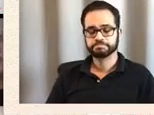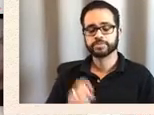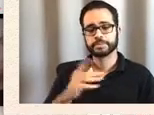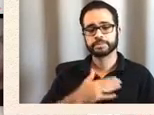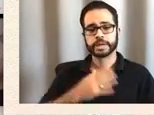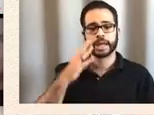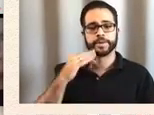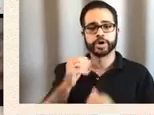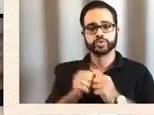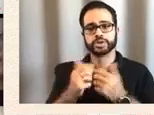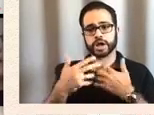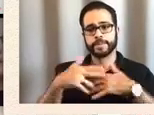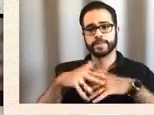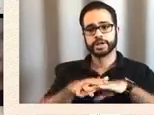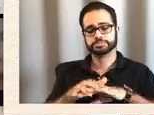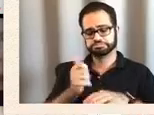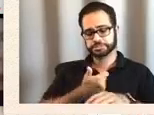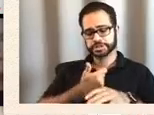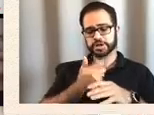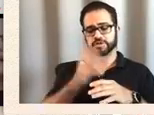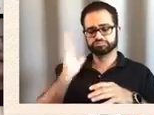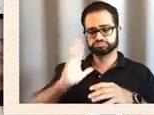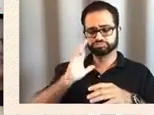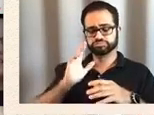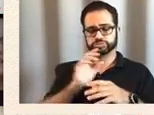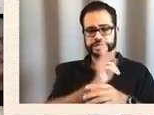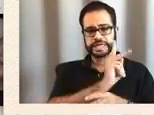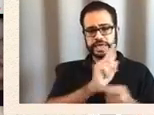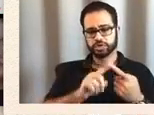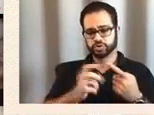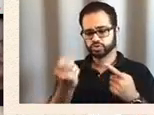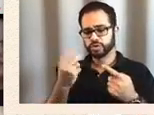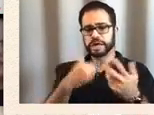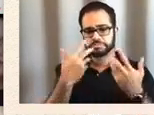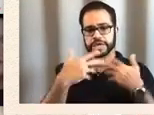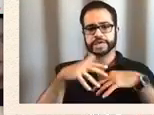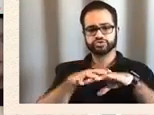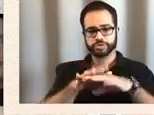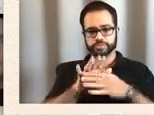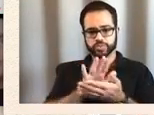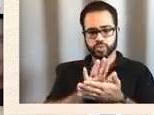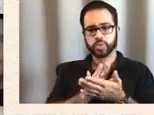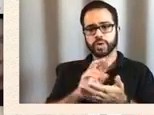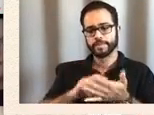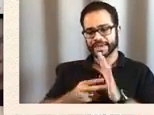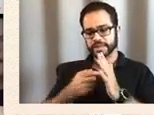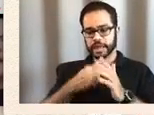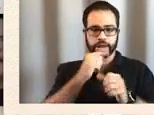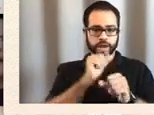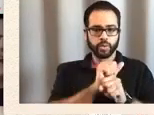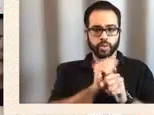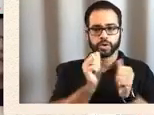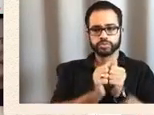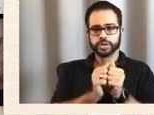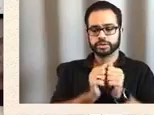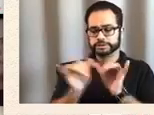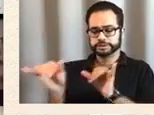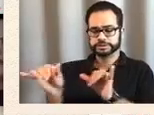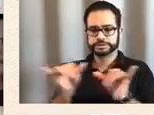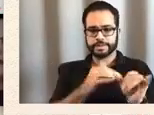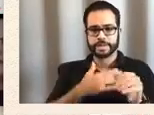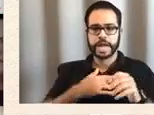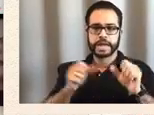was mainstreamed through K through 12 education, so that means I worked alongside my able-bodied peers. And I